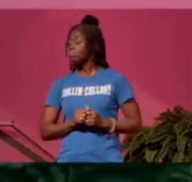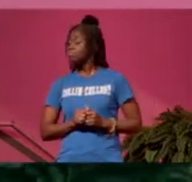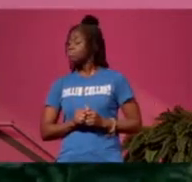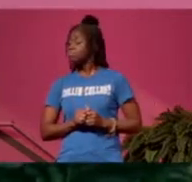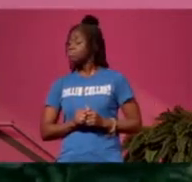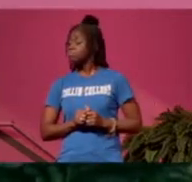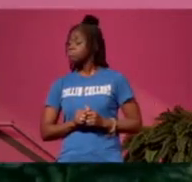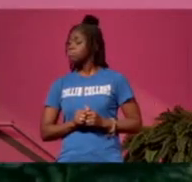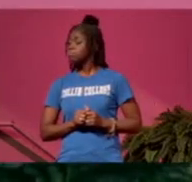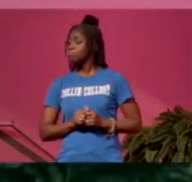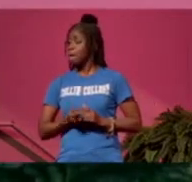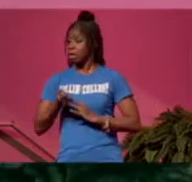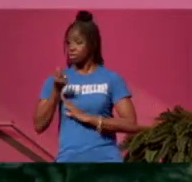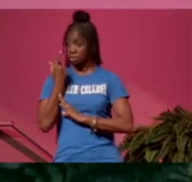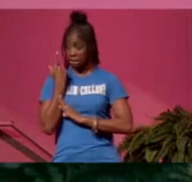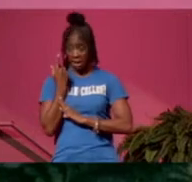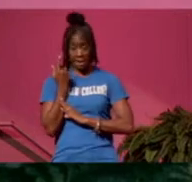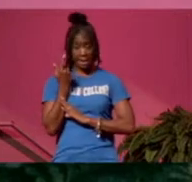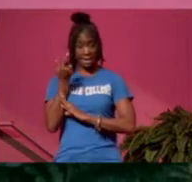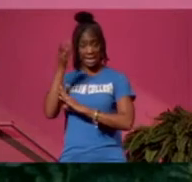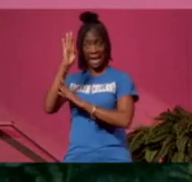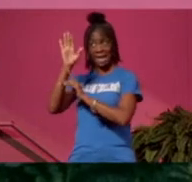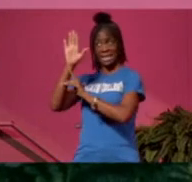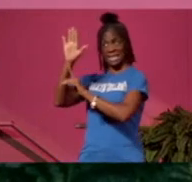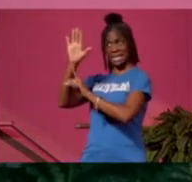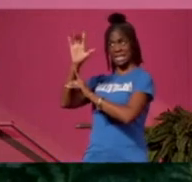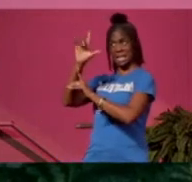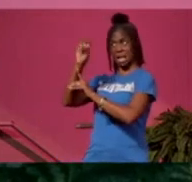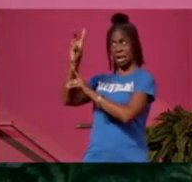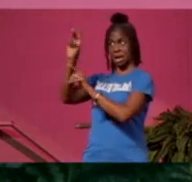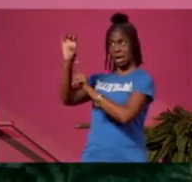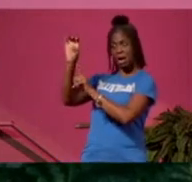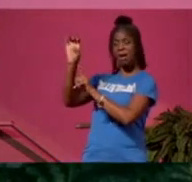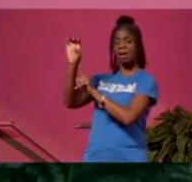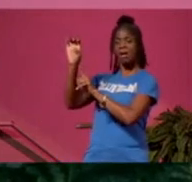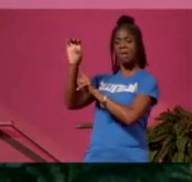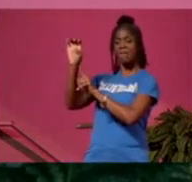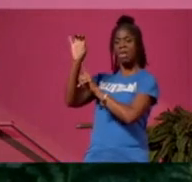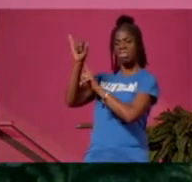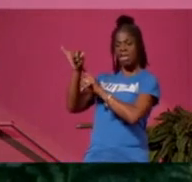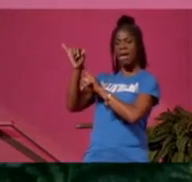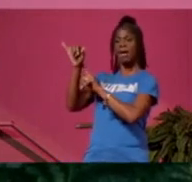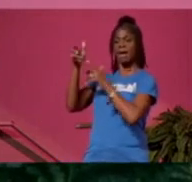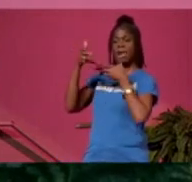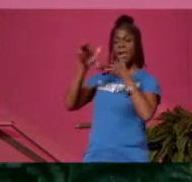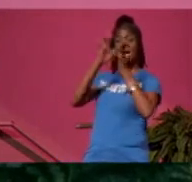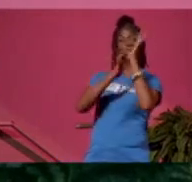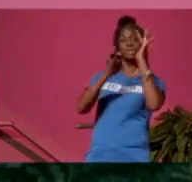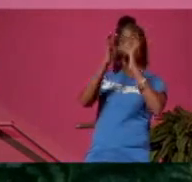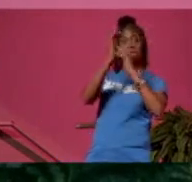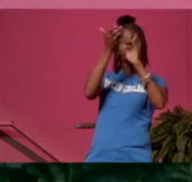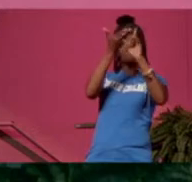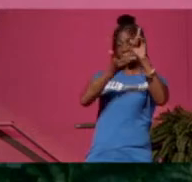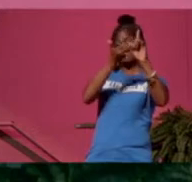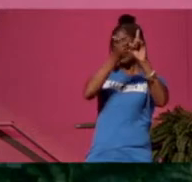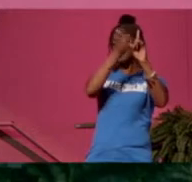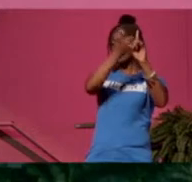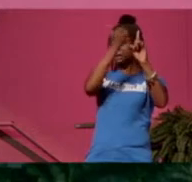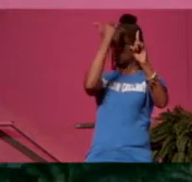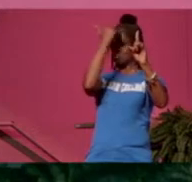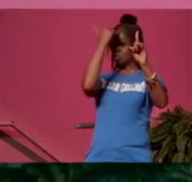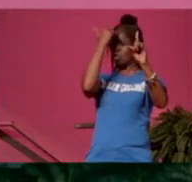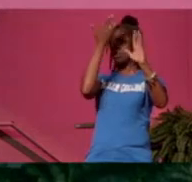But more than that, I believe that it is the love of God that inspires Jesus to know that he could be faithful to his